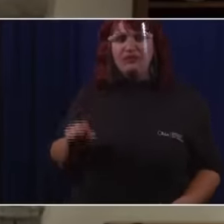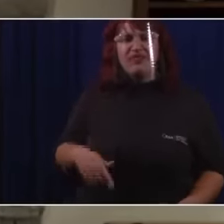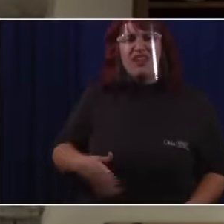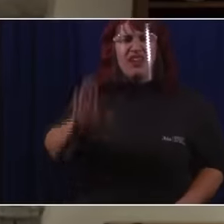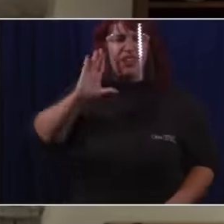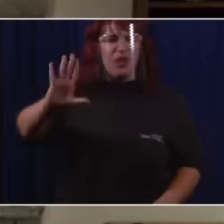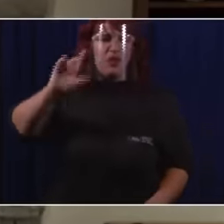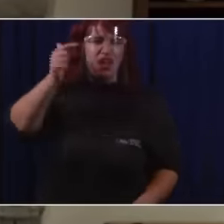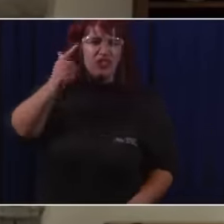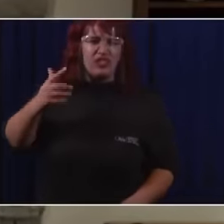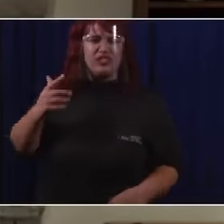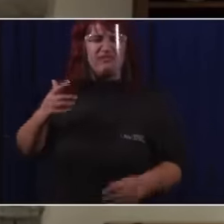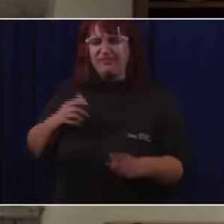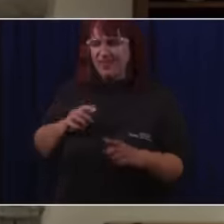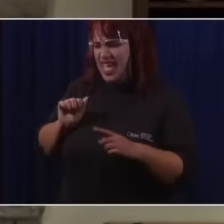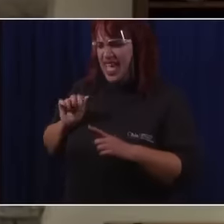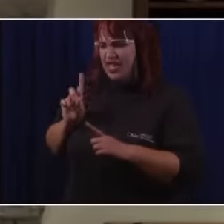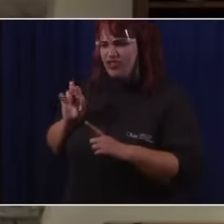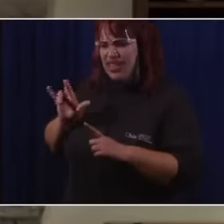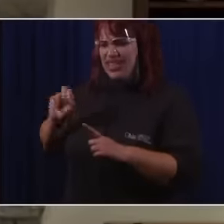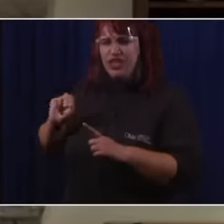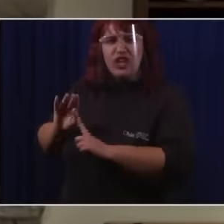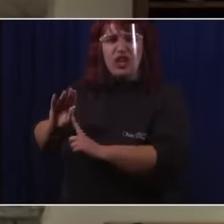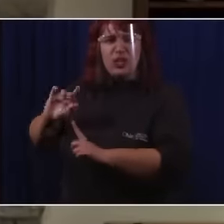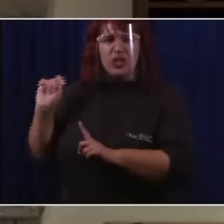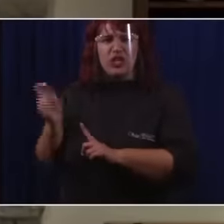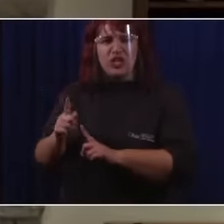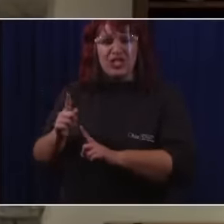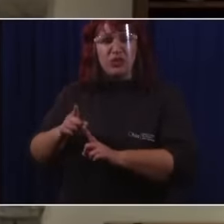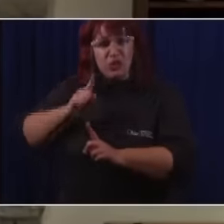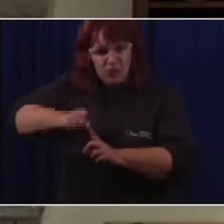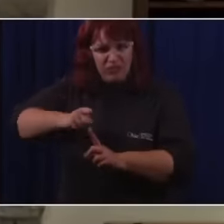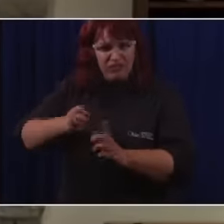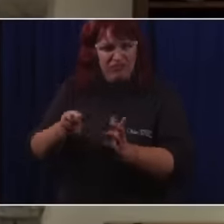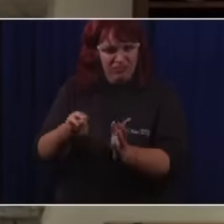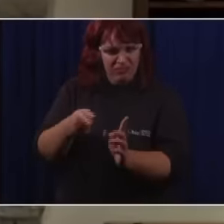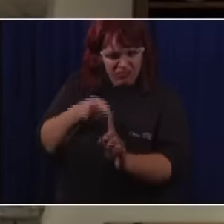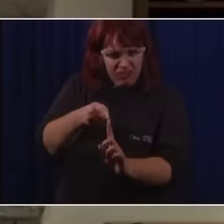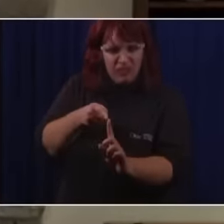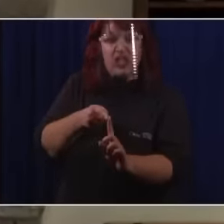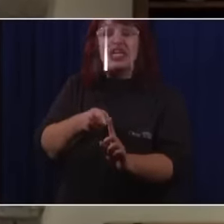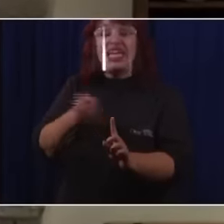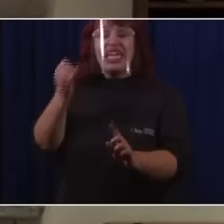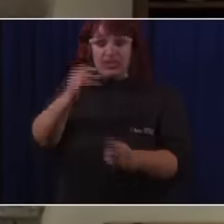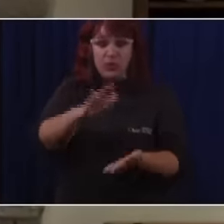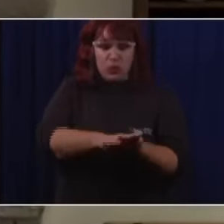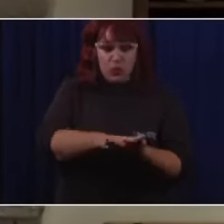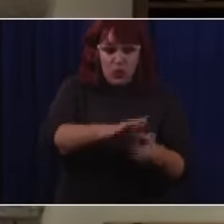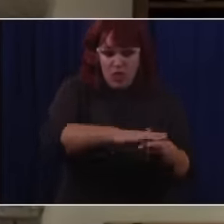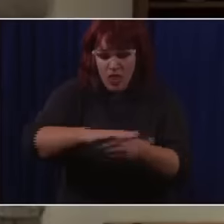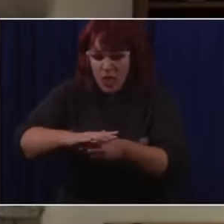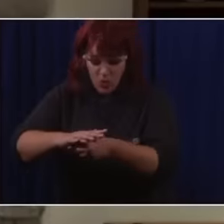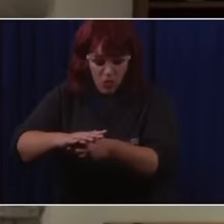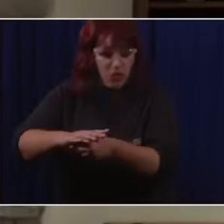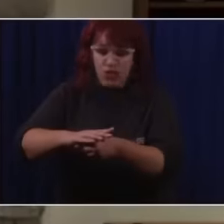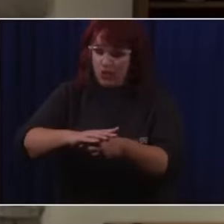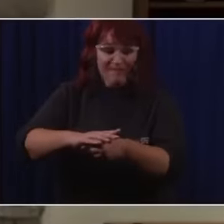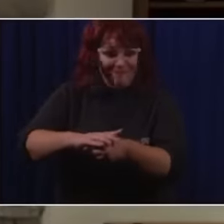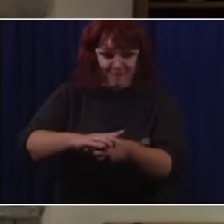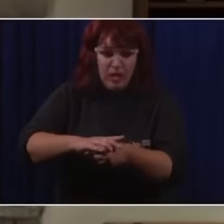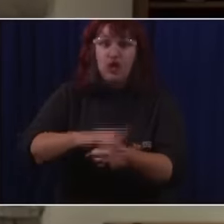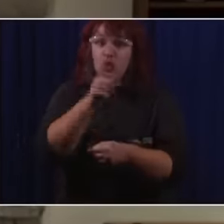you answered it directly. Are you considering statewide action on schools? Not at the You kind of moment. said what you kind Yeah, of the said.